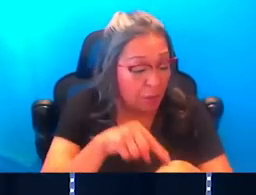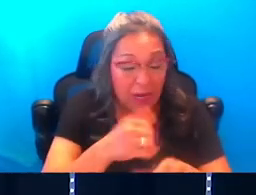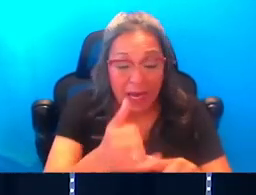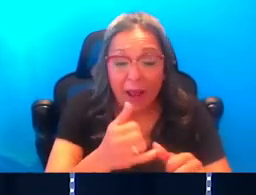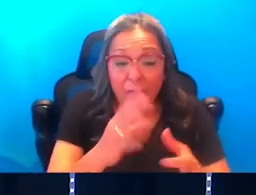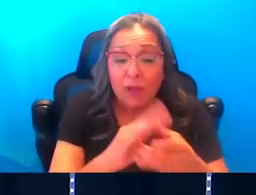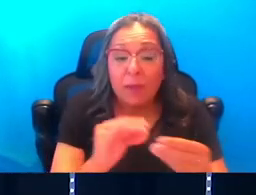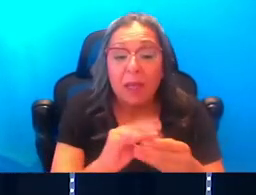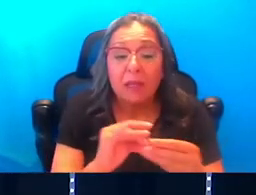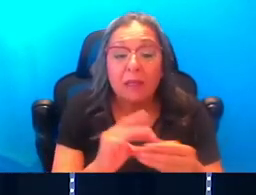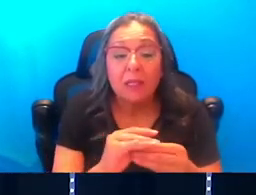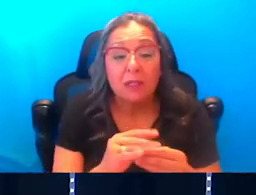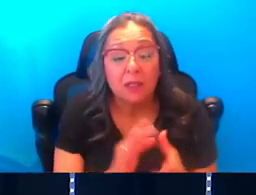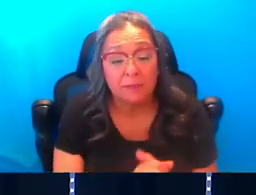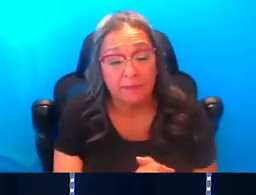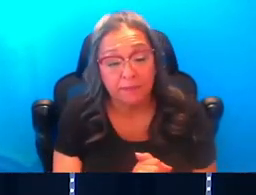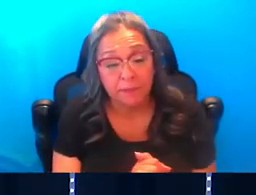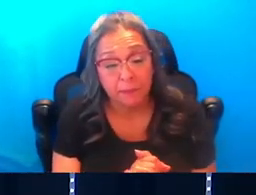Ugh.